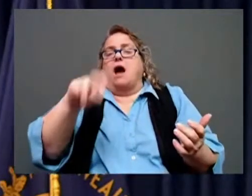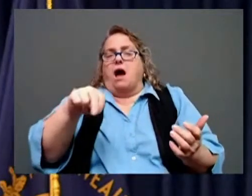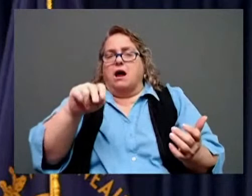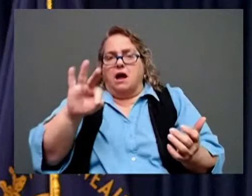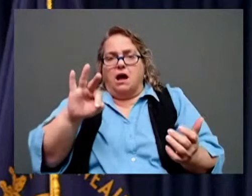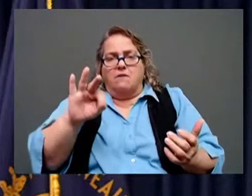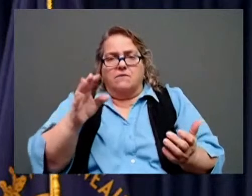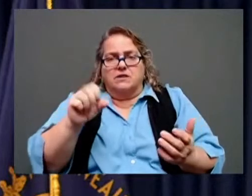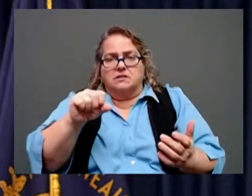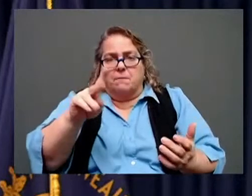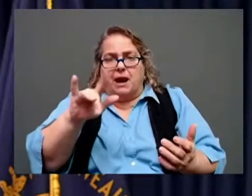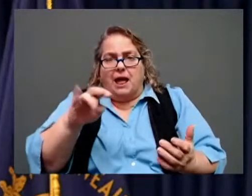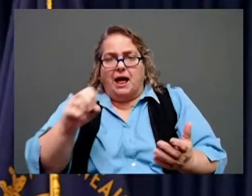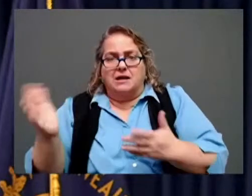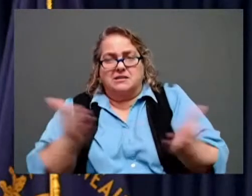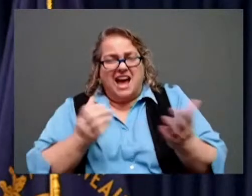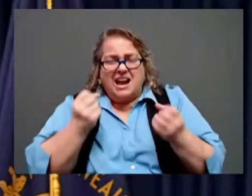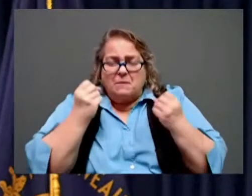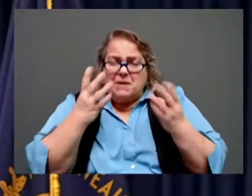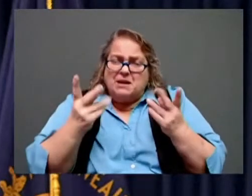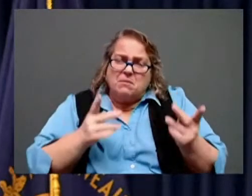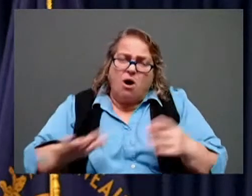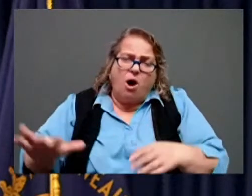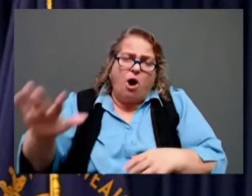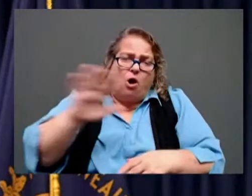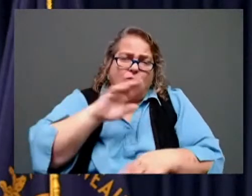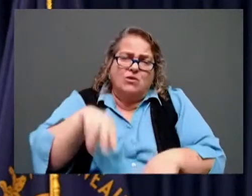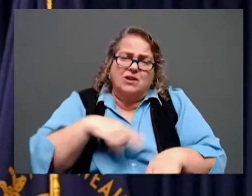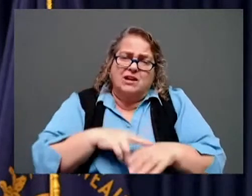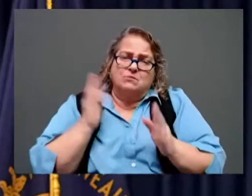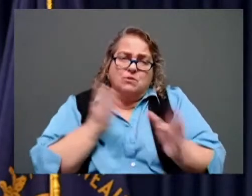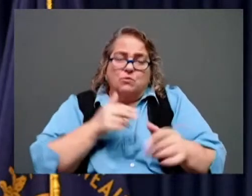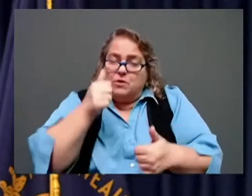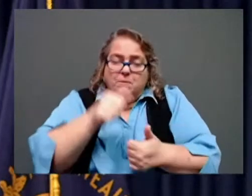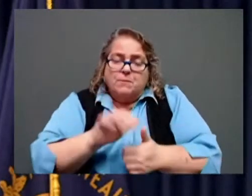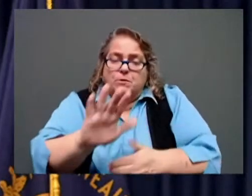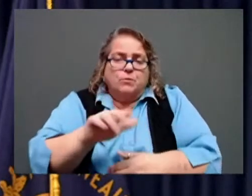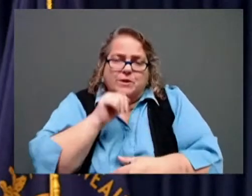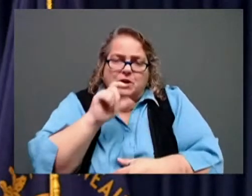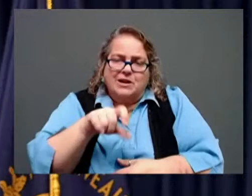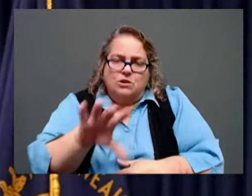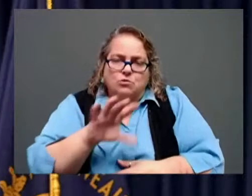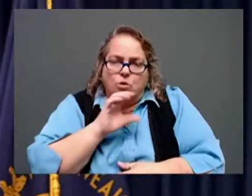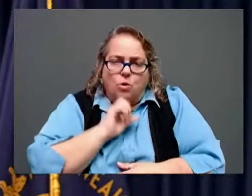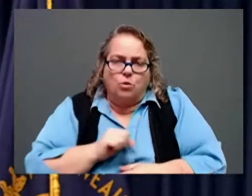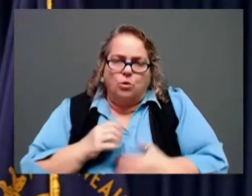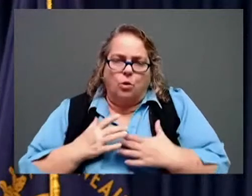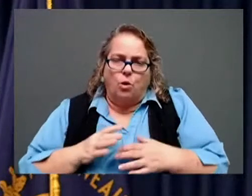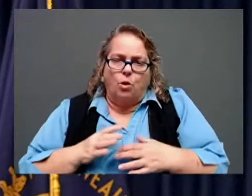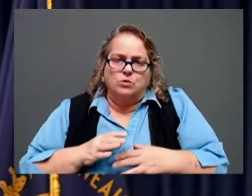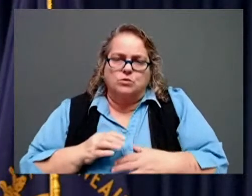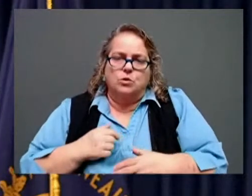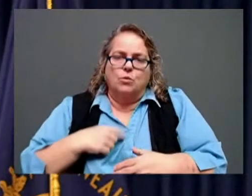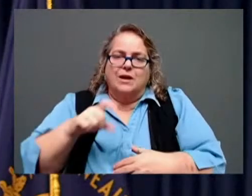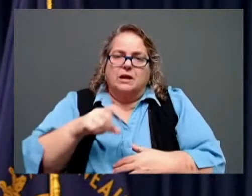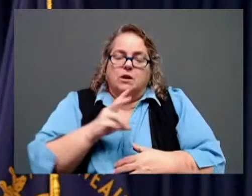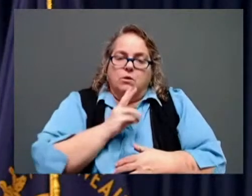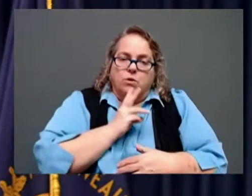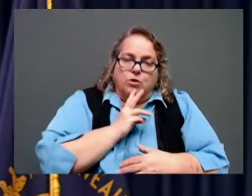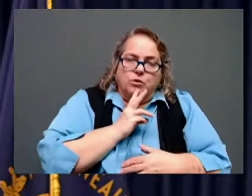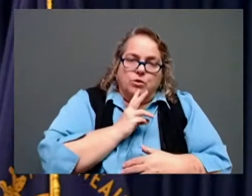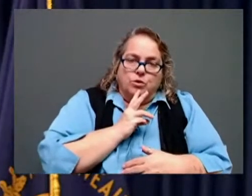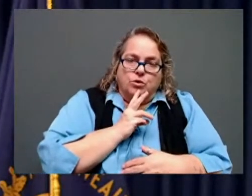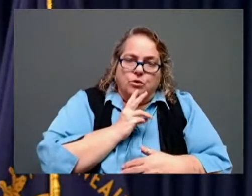nation sending supplies. Just remember, we don't need your old clothes. We need water, we need food, we need